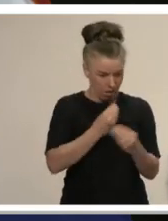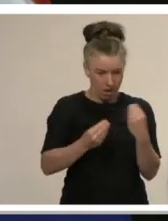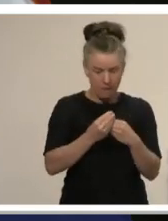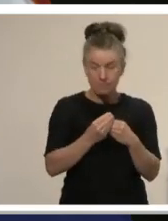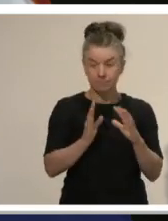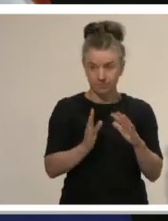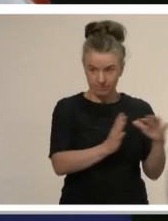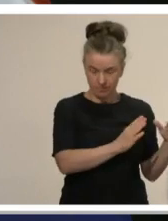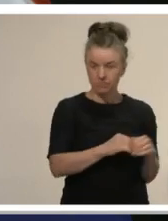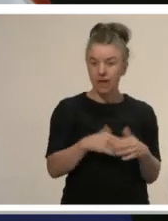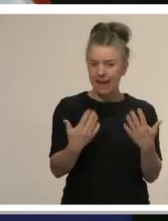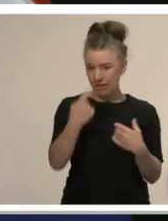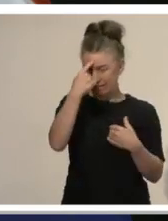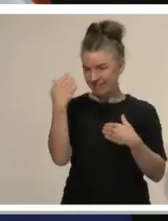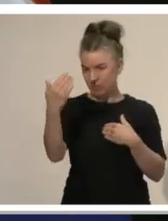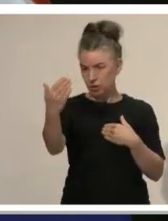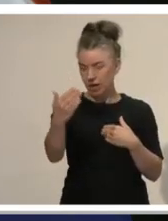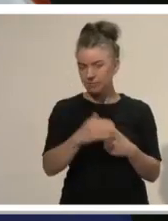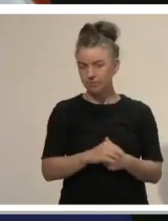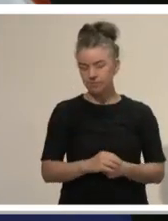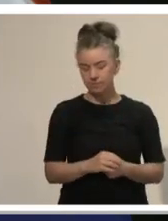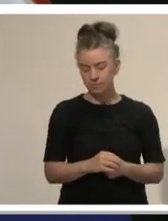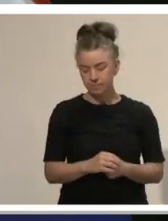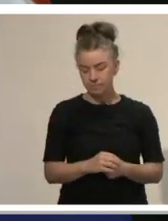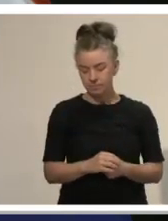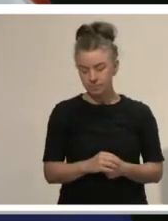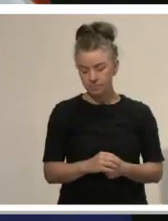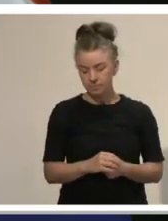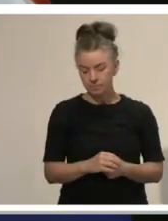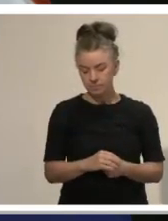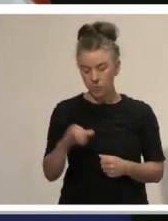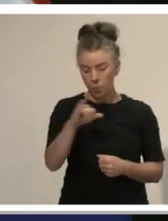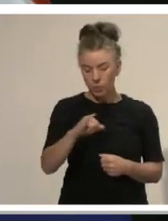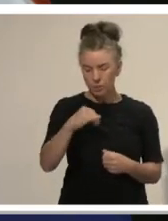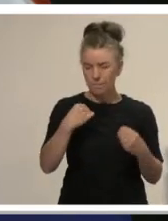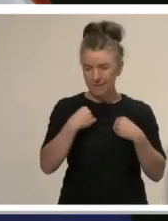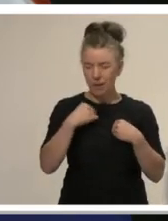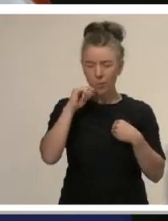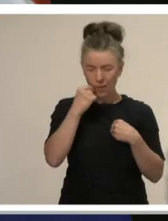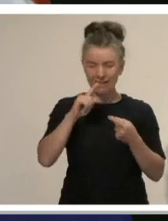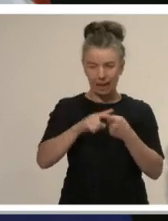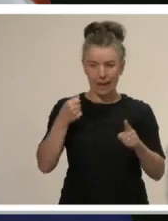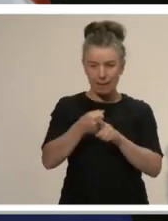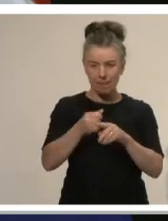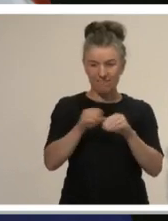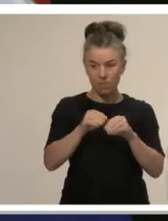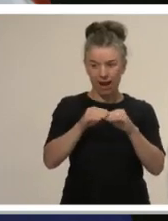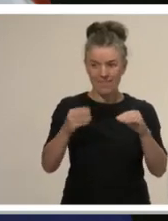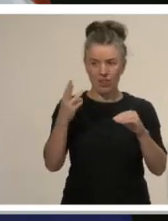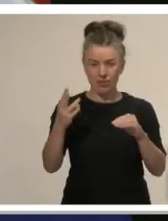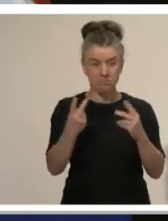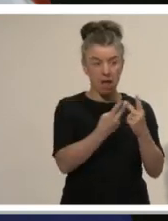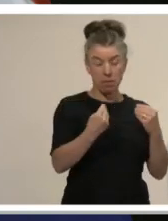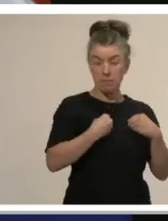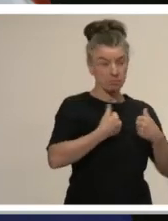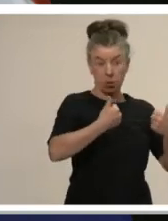beyond and looking at what specific sectors and businesses may continue to be impacted at level 3 in ways that others are not. So that's